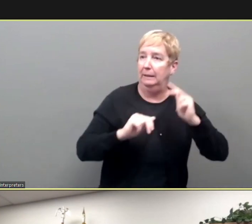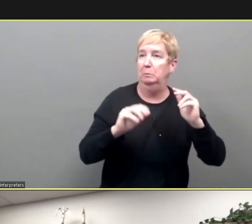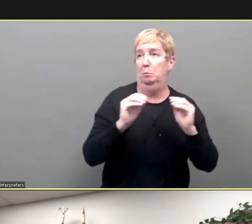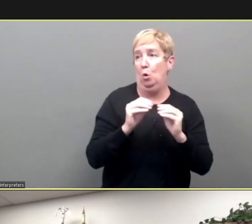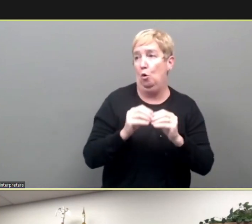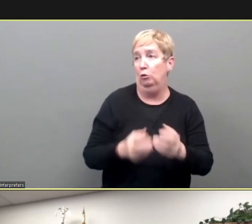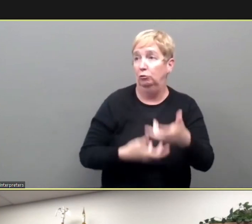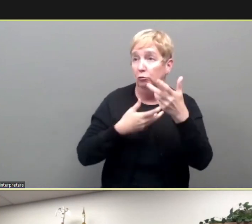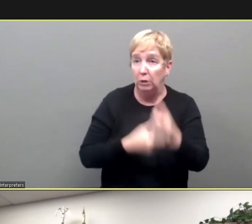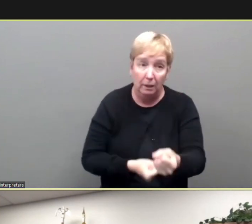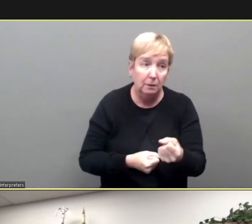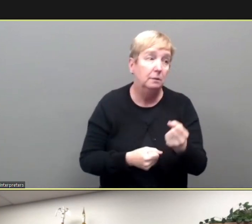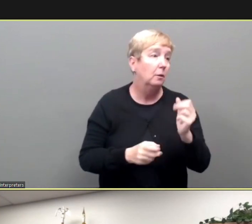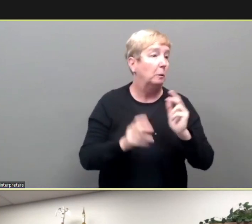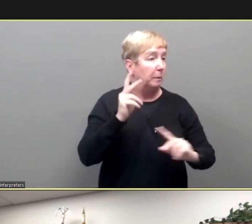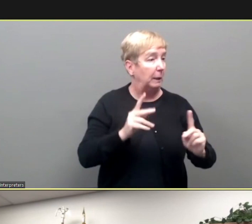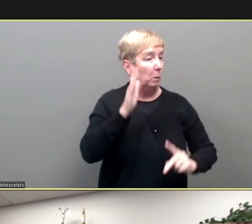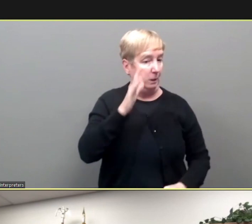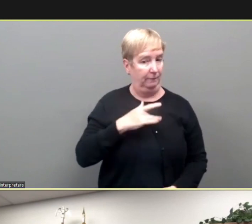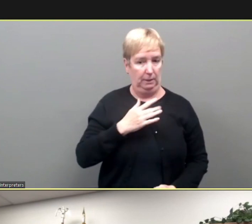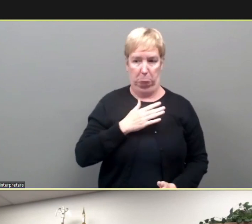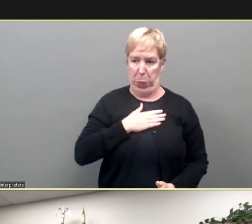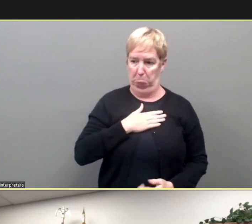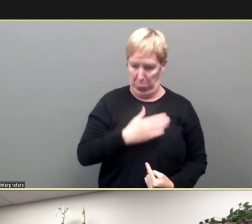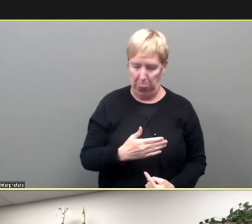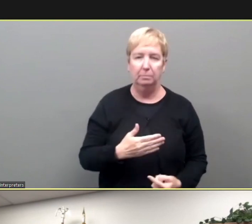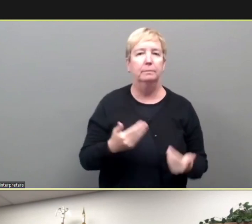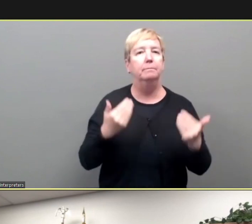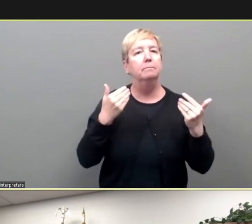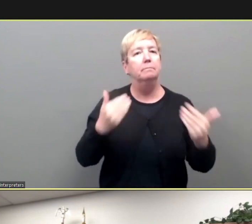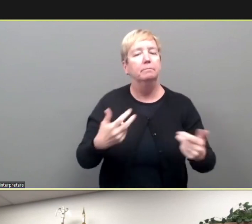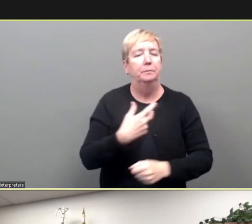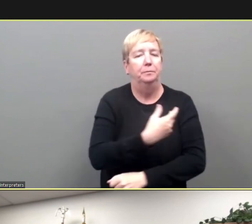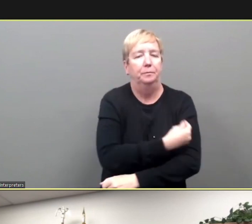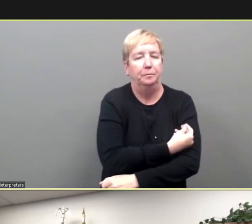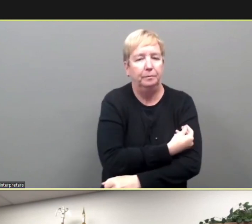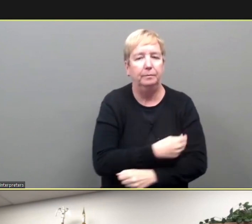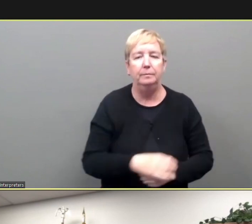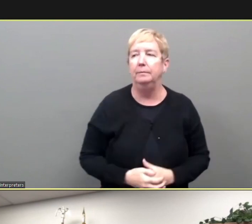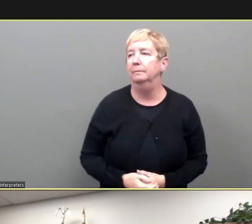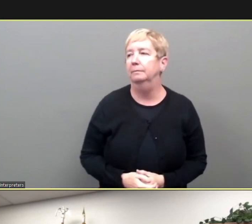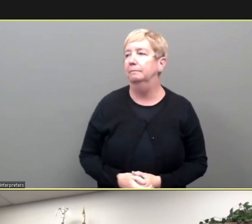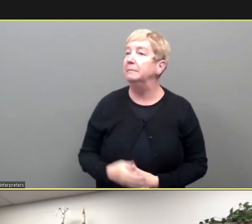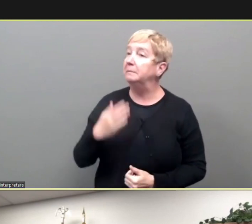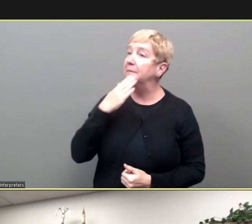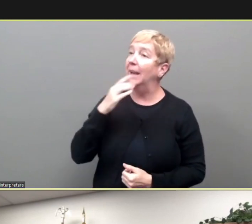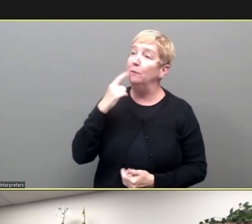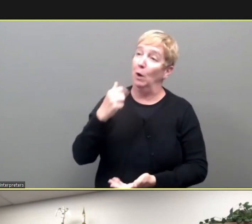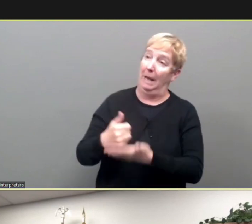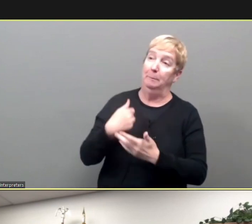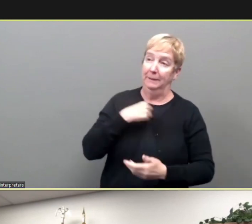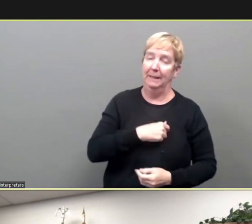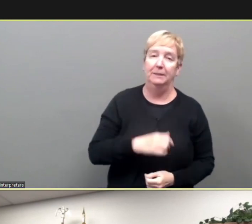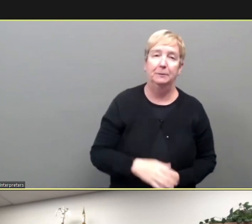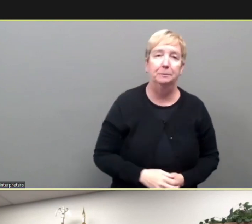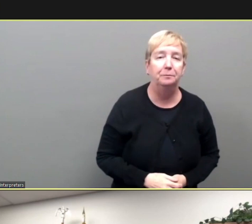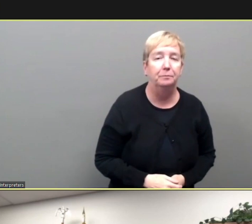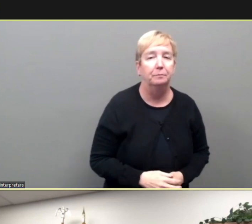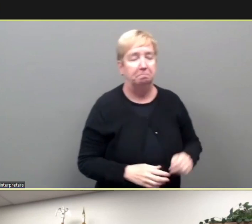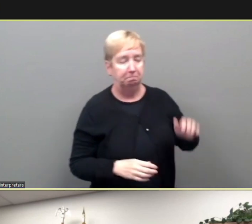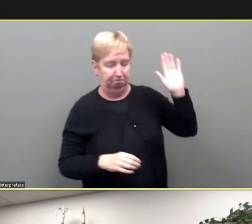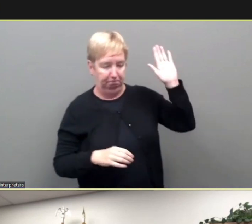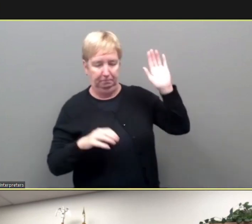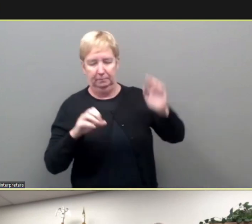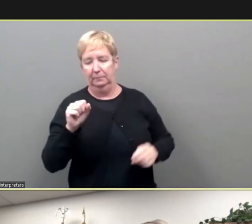get to those doses. Yeah, so thank you so much for being part of that. Yeah, and again,